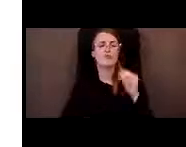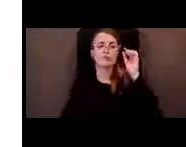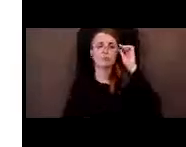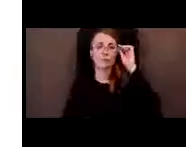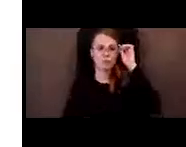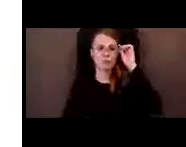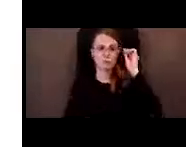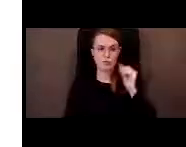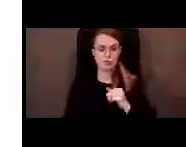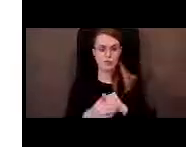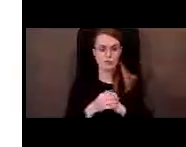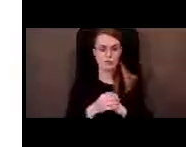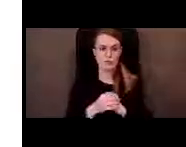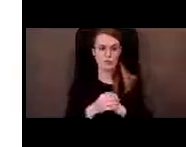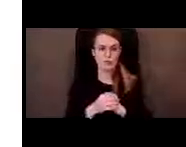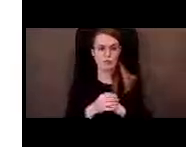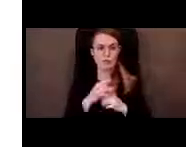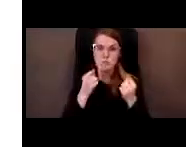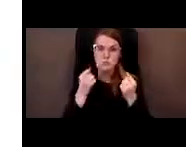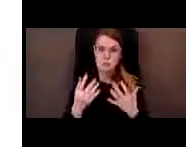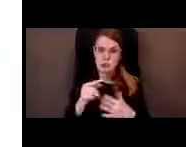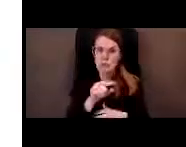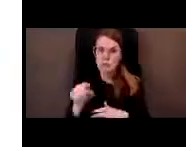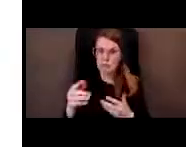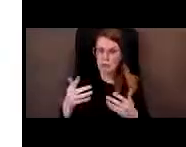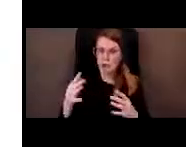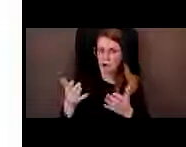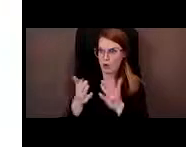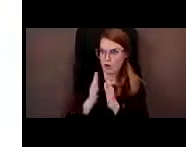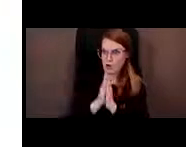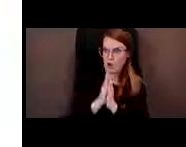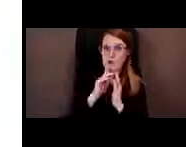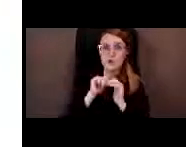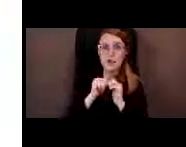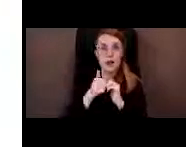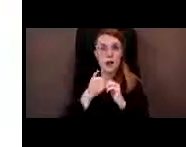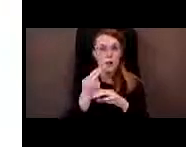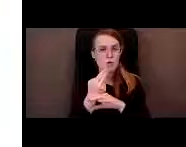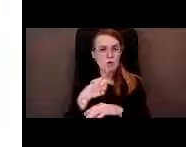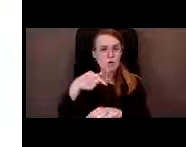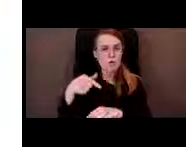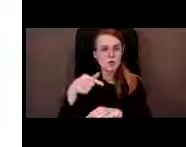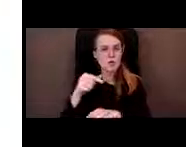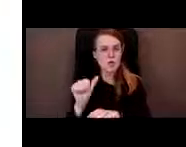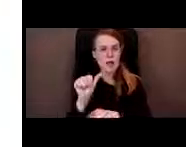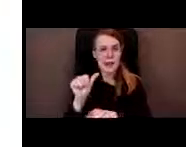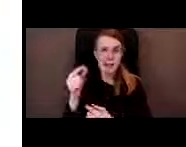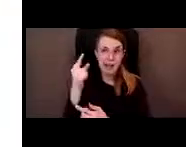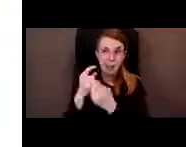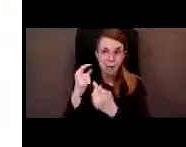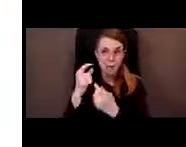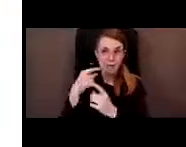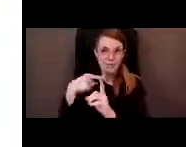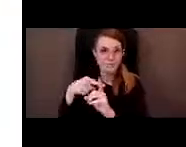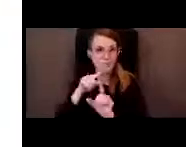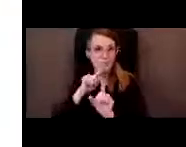So a number of you have already begun to ask how to use the question and answer during the meeting.